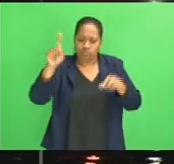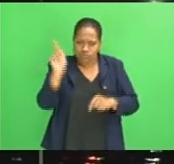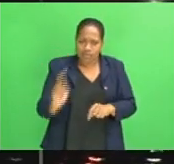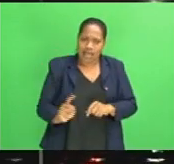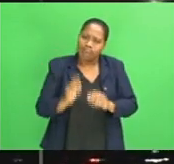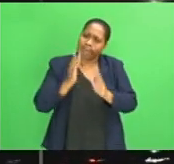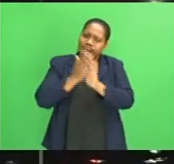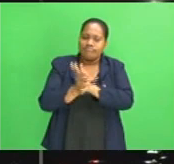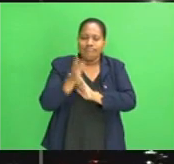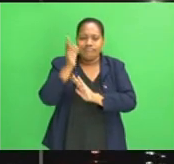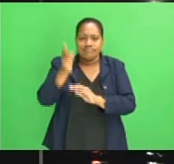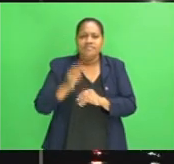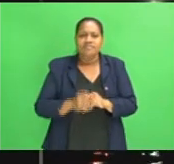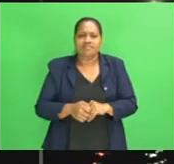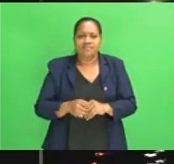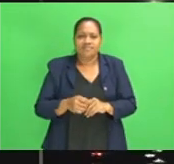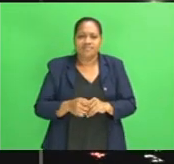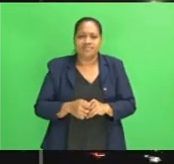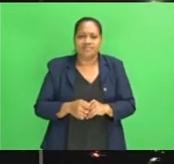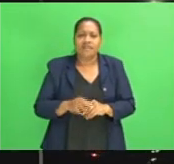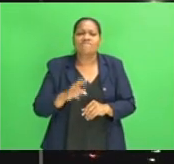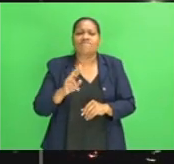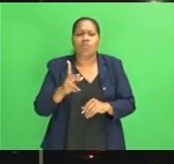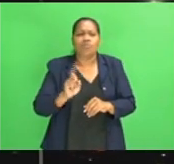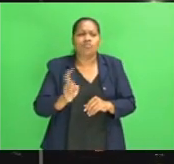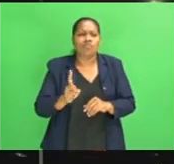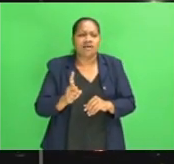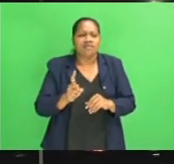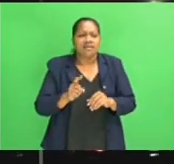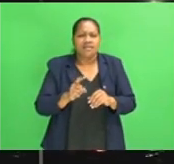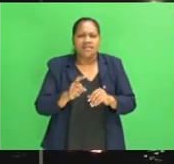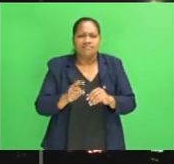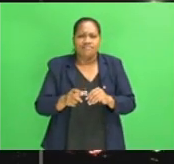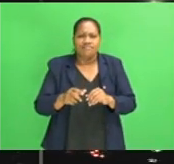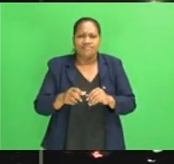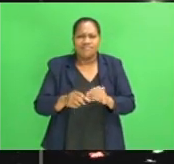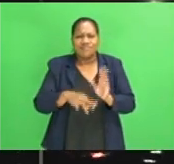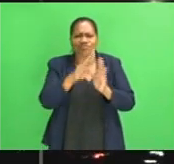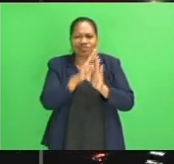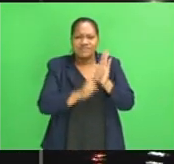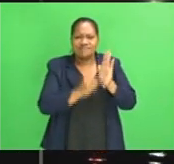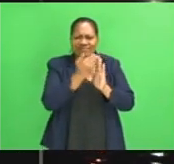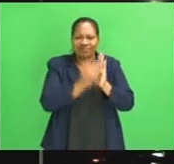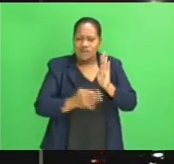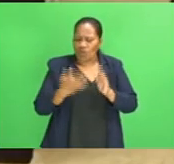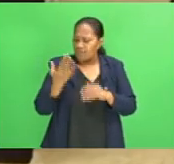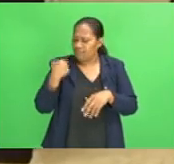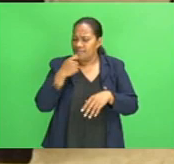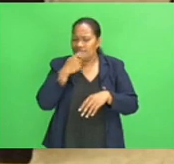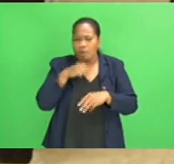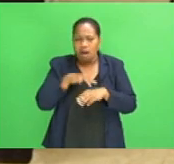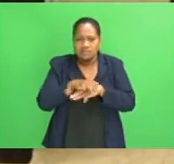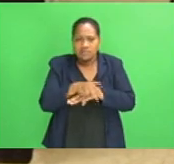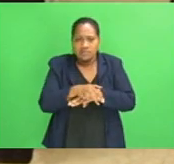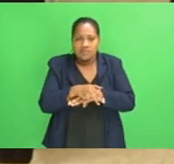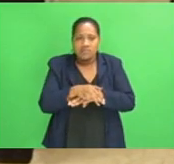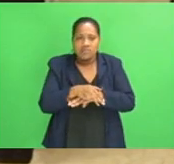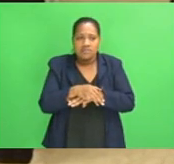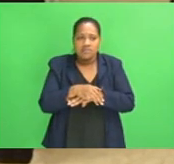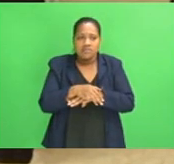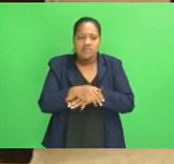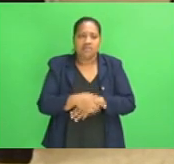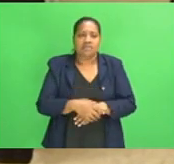Levu for adhering to the COVID-19 measures and restrictions over the last few months. Speaking at the Nalumatua